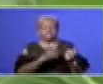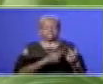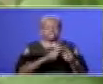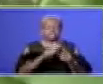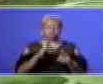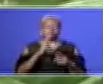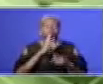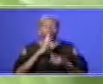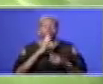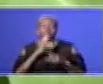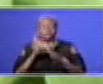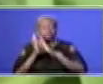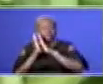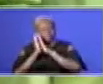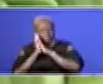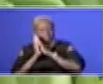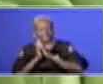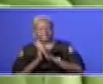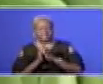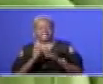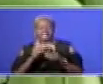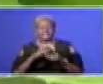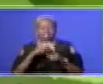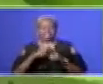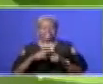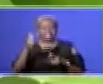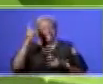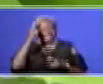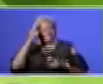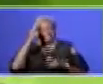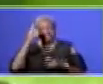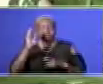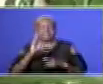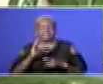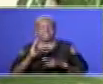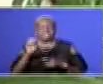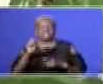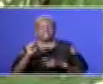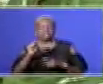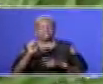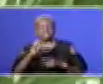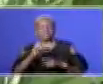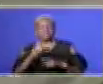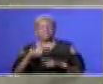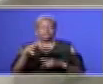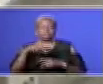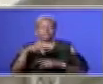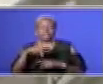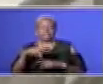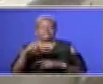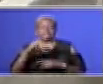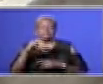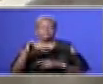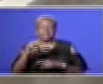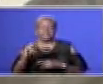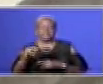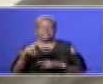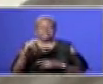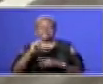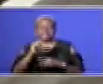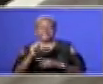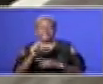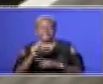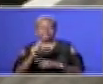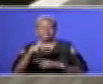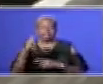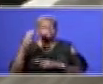It is then inventory and includes lettuce, basil, cilantro, chives, parsley, mint, thyme,